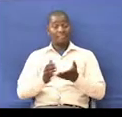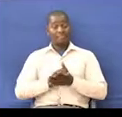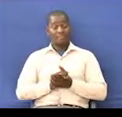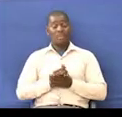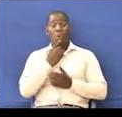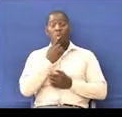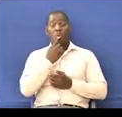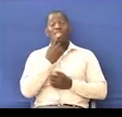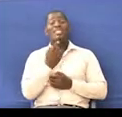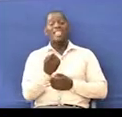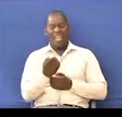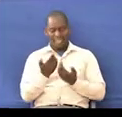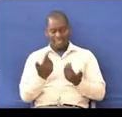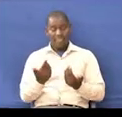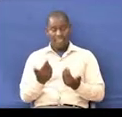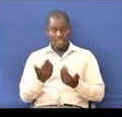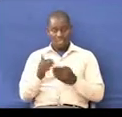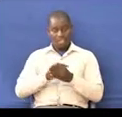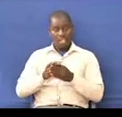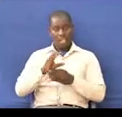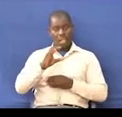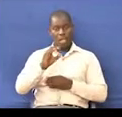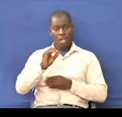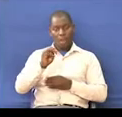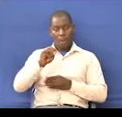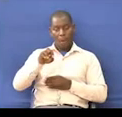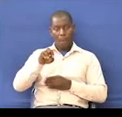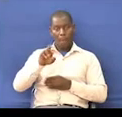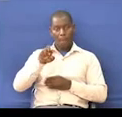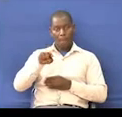we said, the case of compressing,